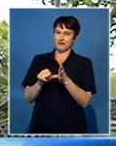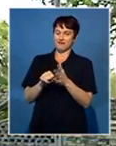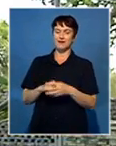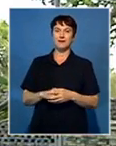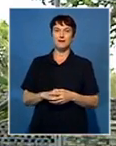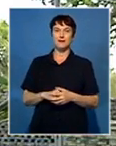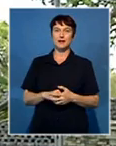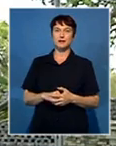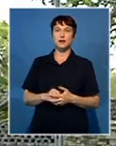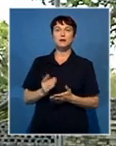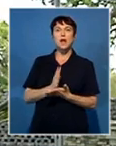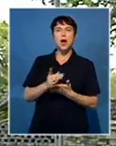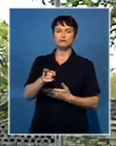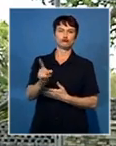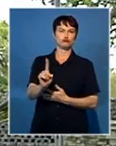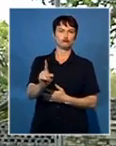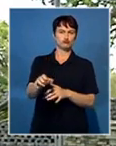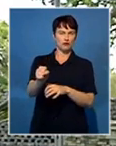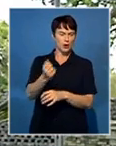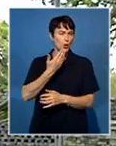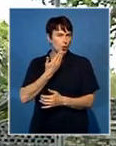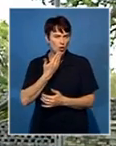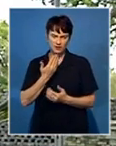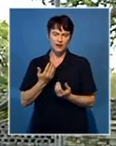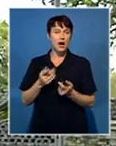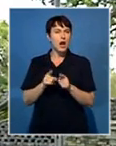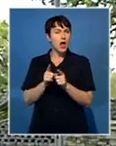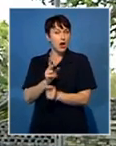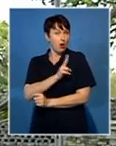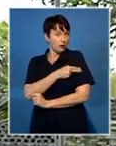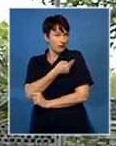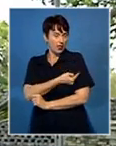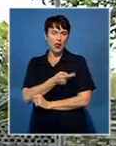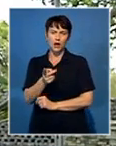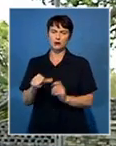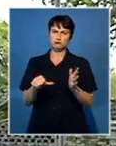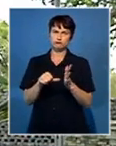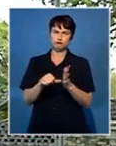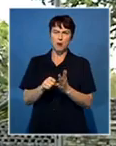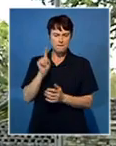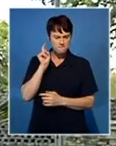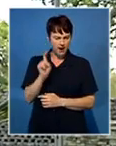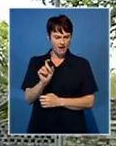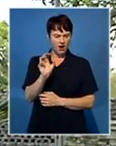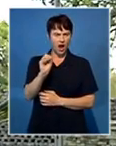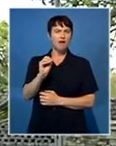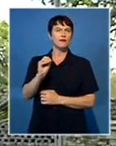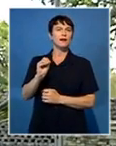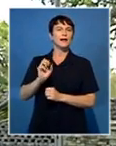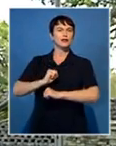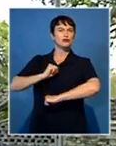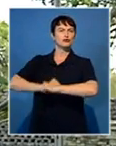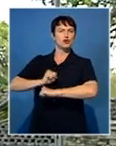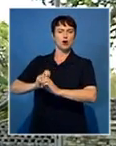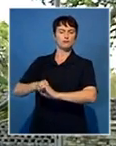say that those exclusions are very, very rare. So, for example, hospitals are required to have backup generators, so hospitals in